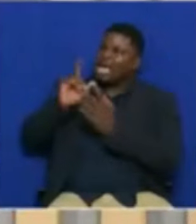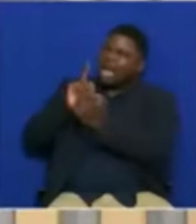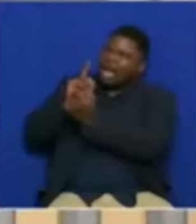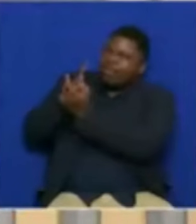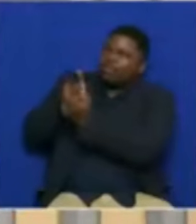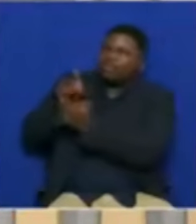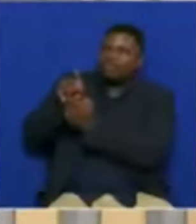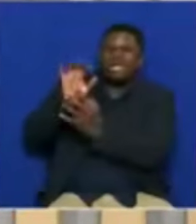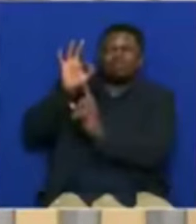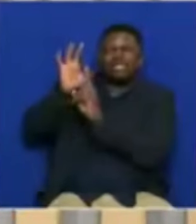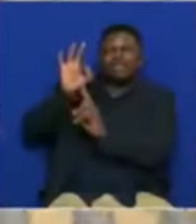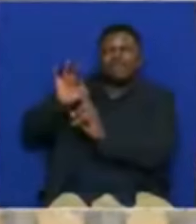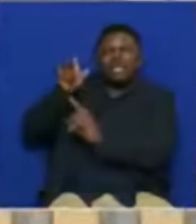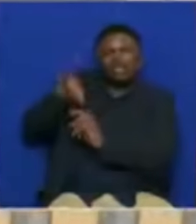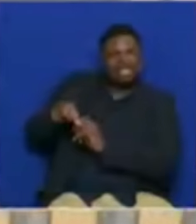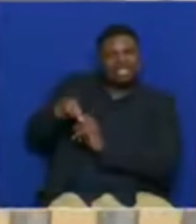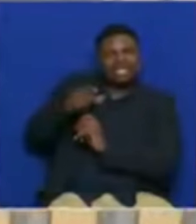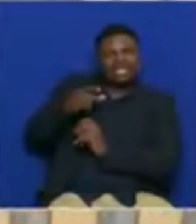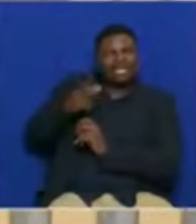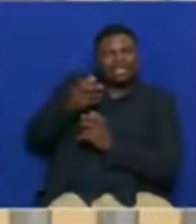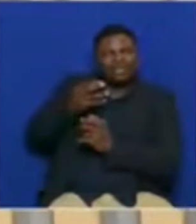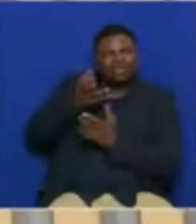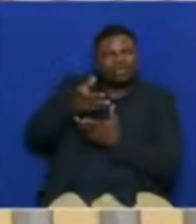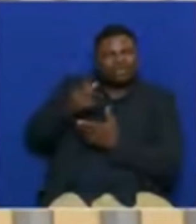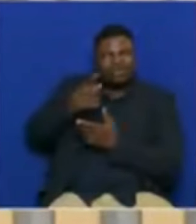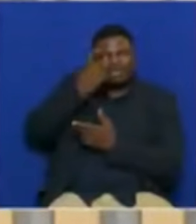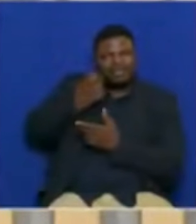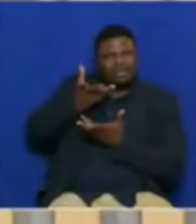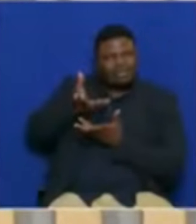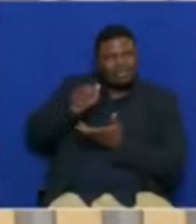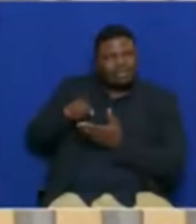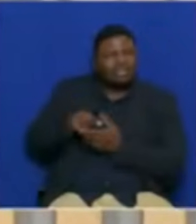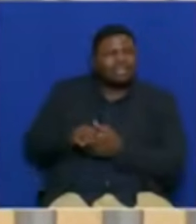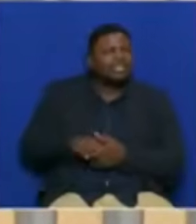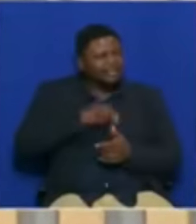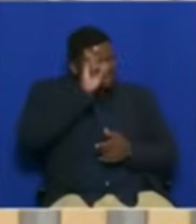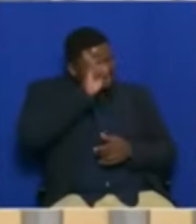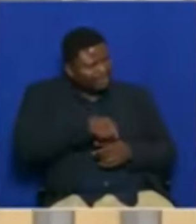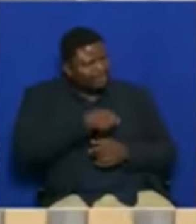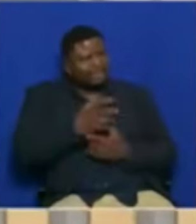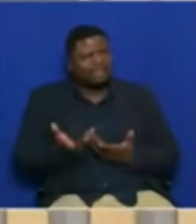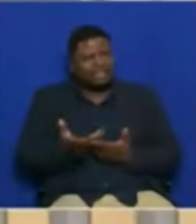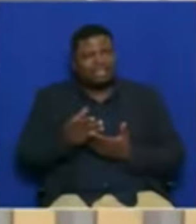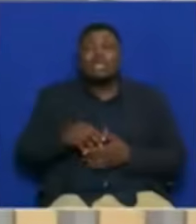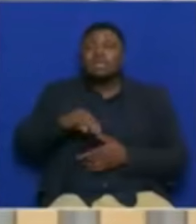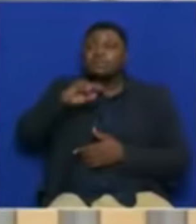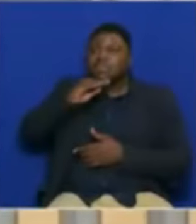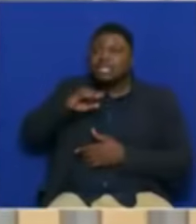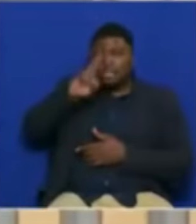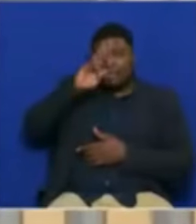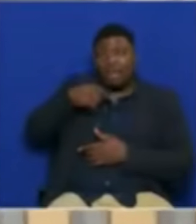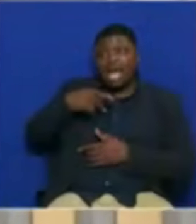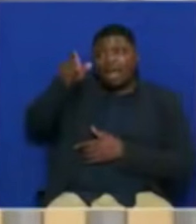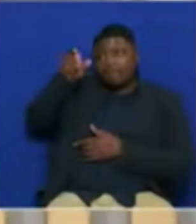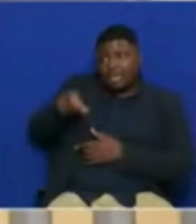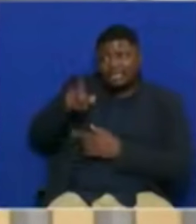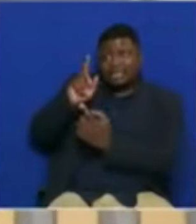you would approach a particular person or a witness to take a witness statement who has knowledge of a particular